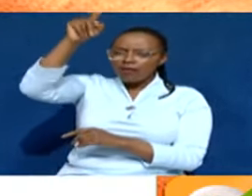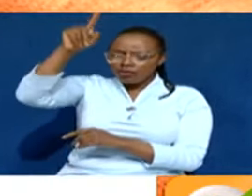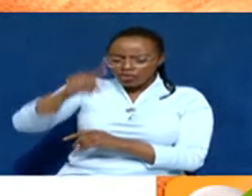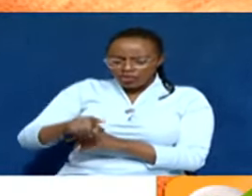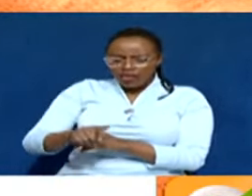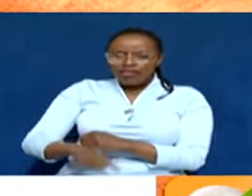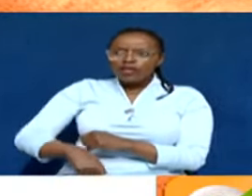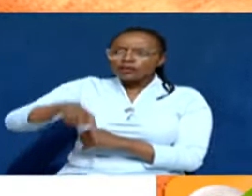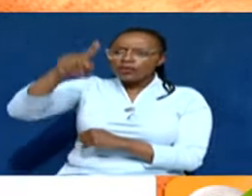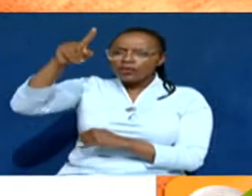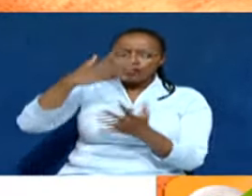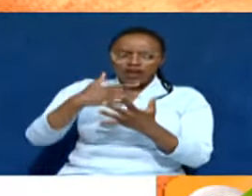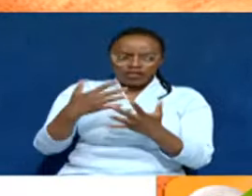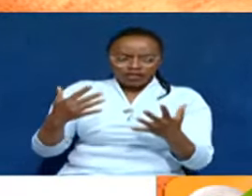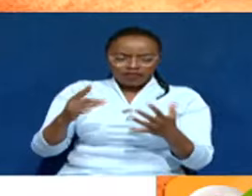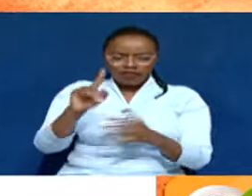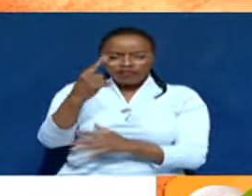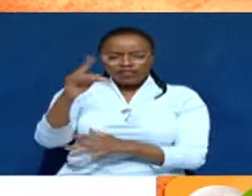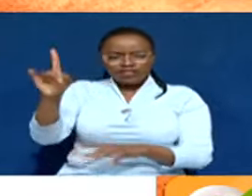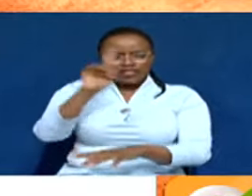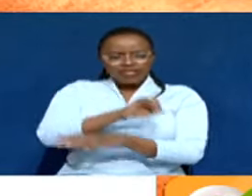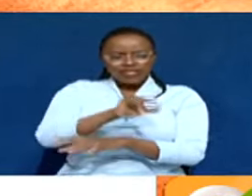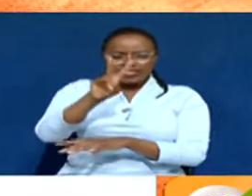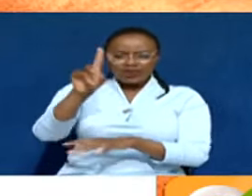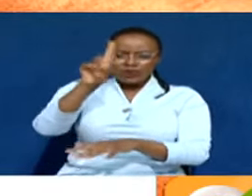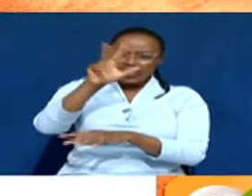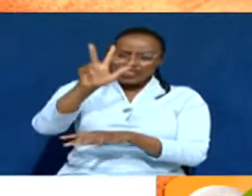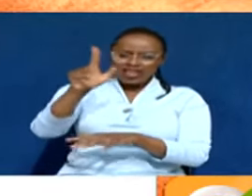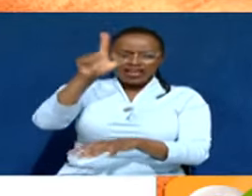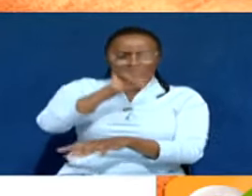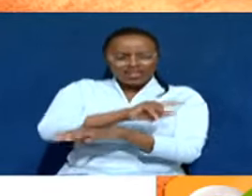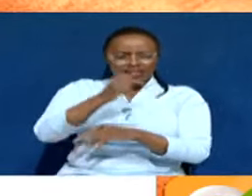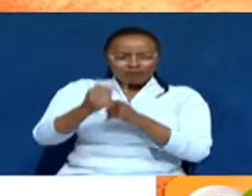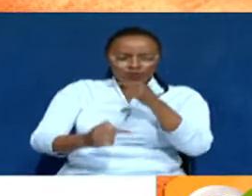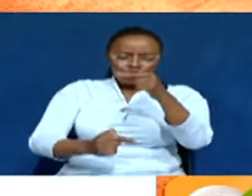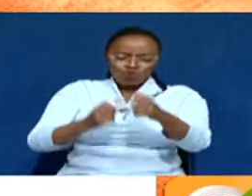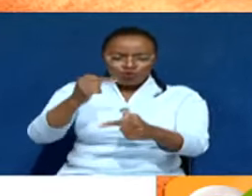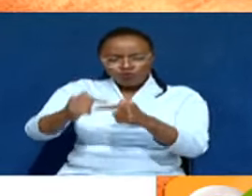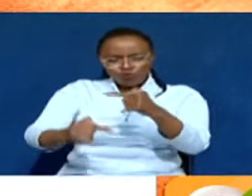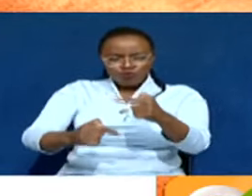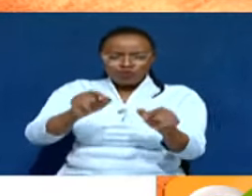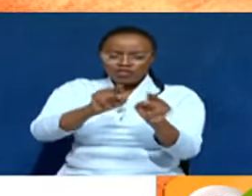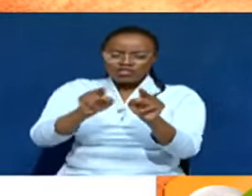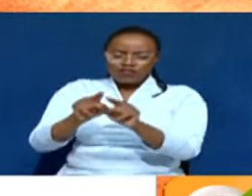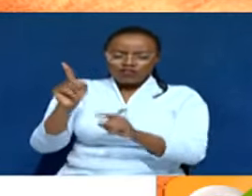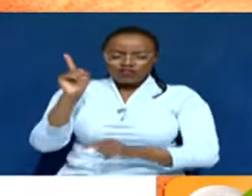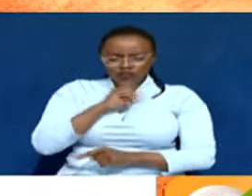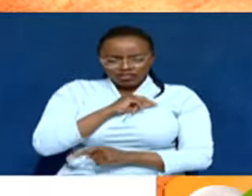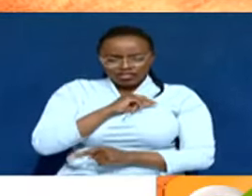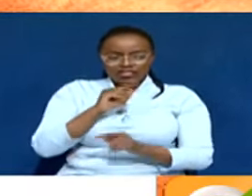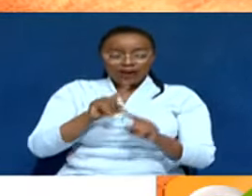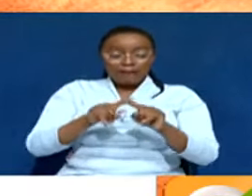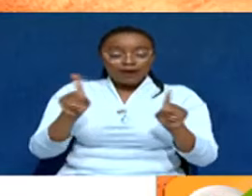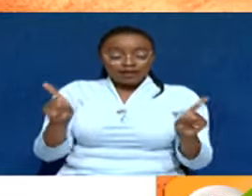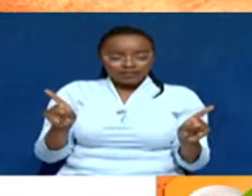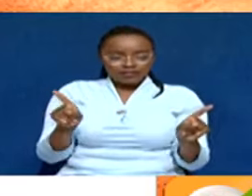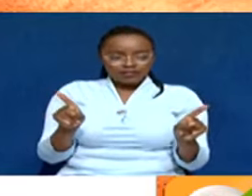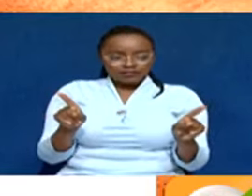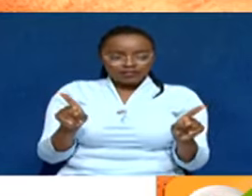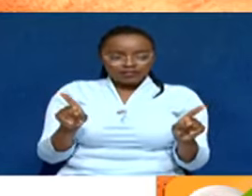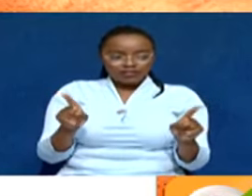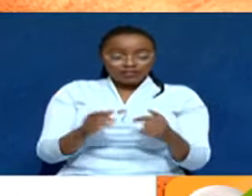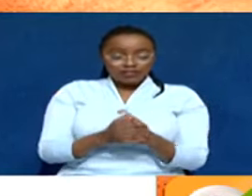chini, unarudisha juu. Okay, first day, second day, third day, I thought that hii job itaisha. But,